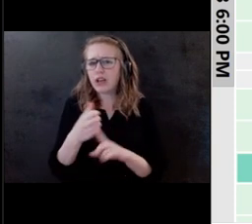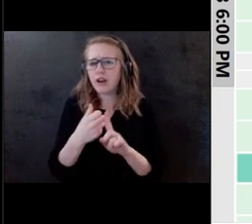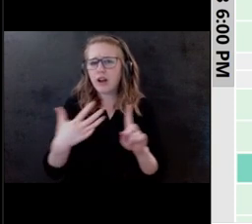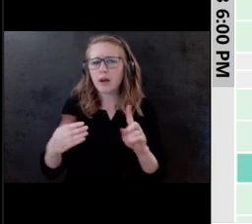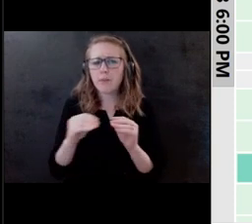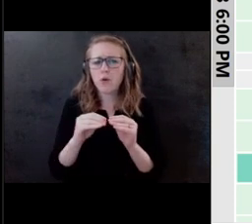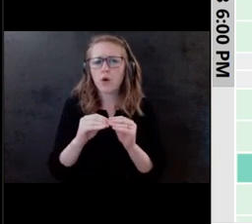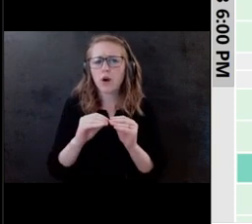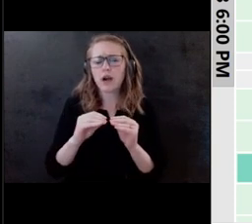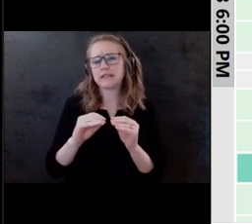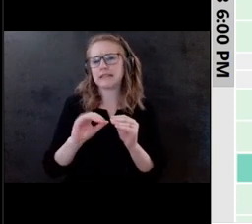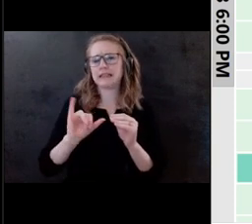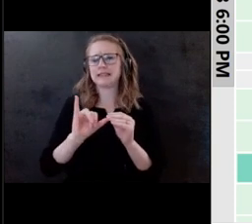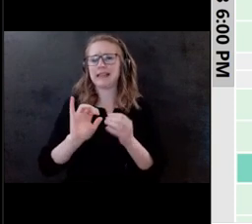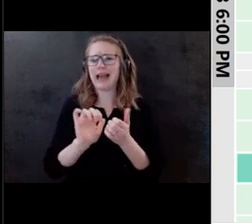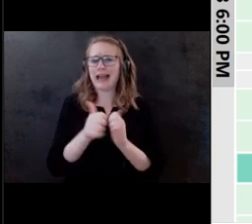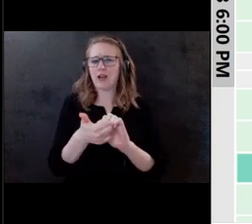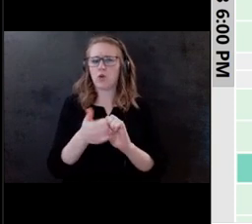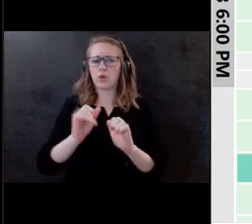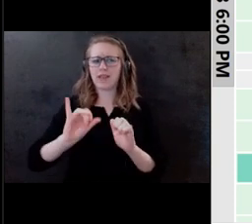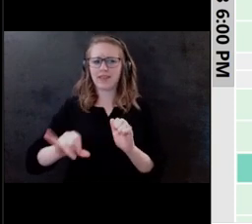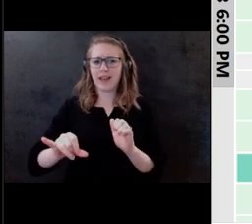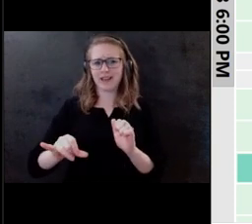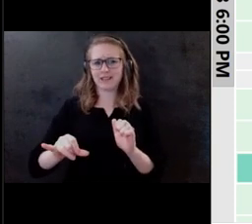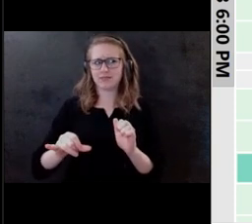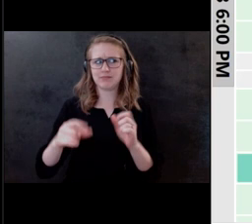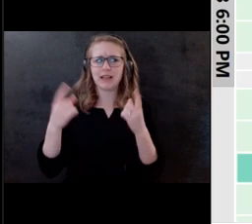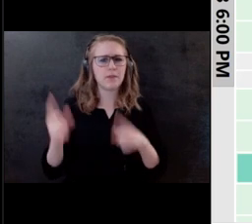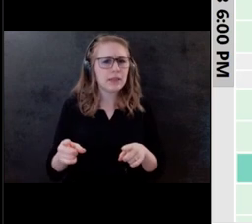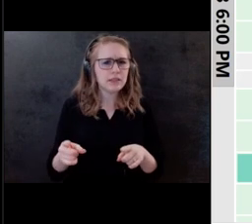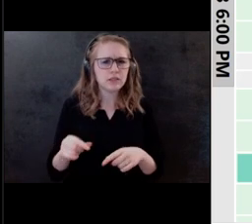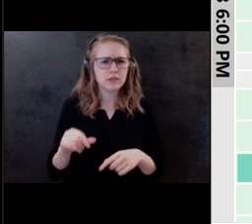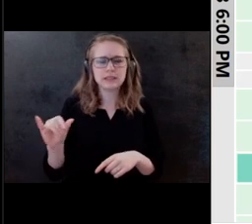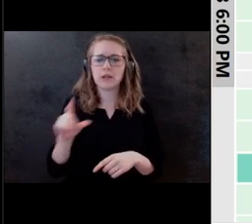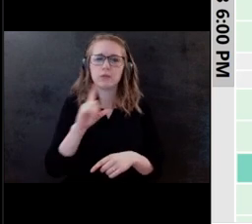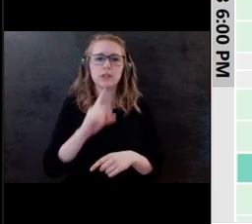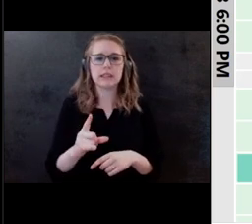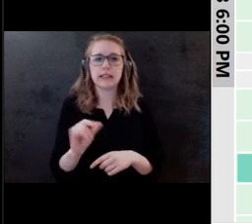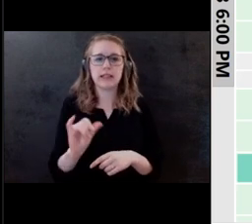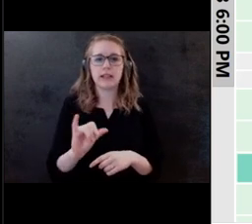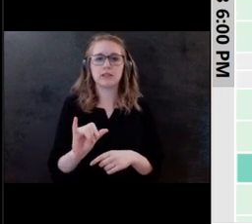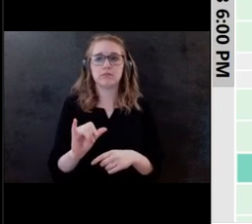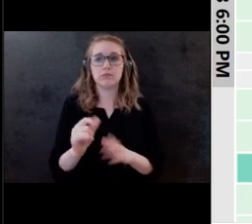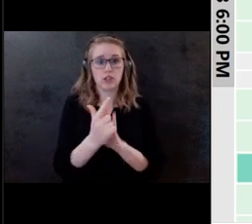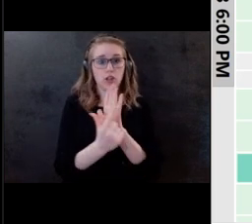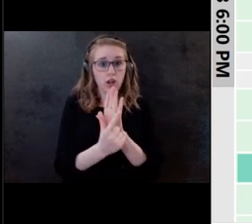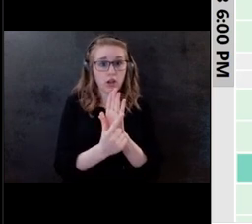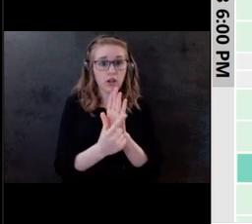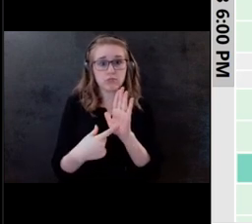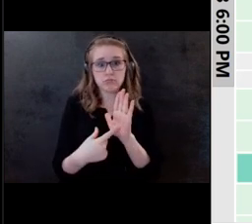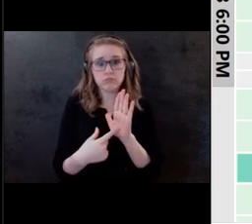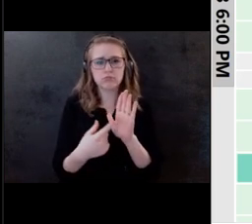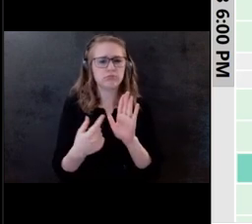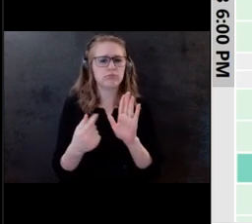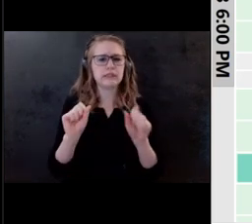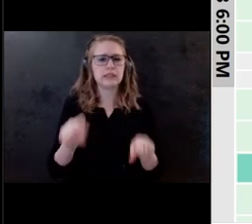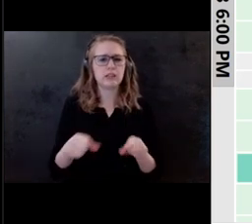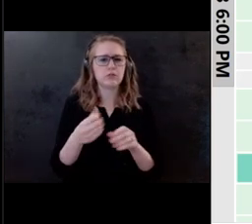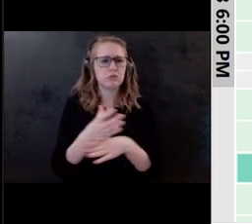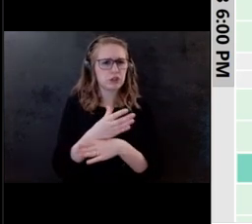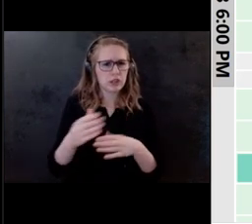how that was, we were able to do that? Was it basically because of the law, or can you share with